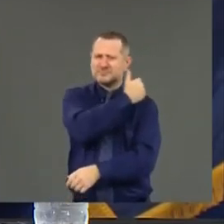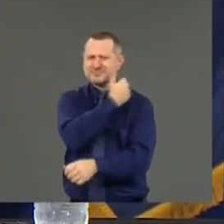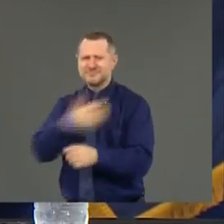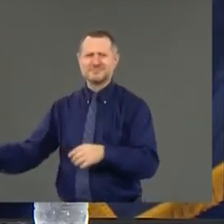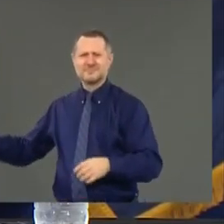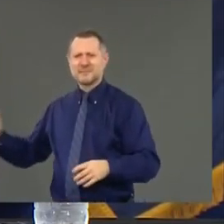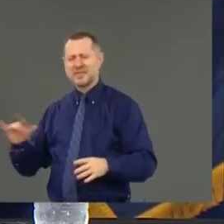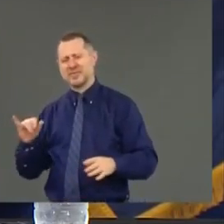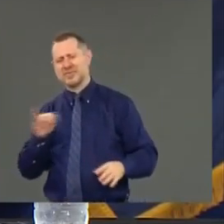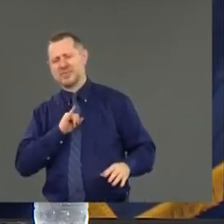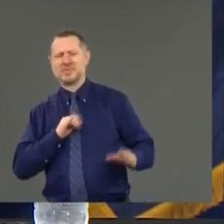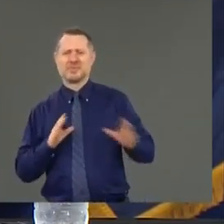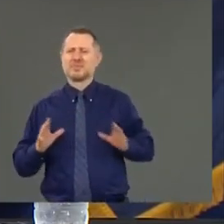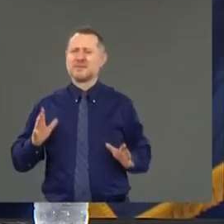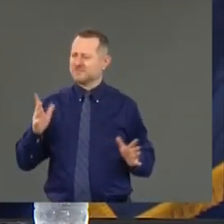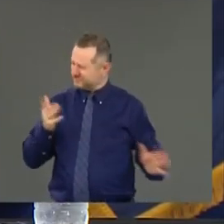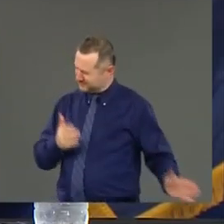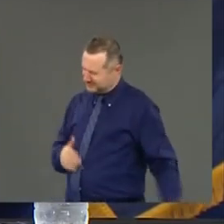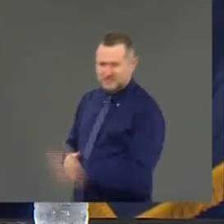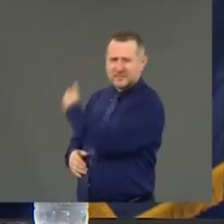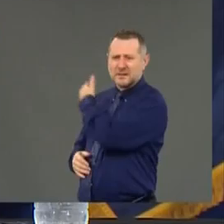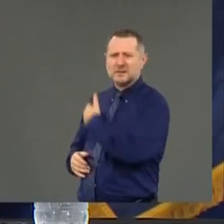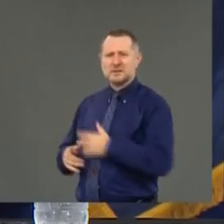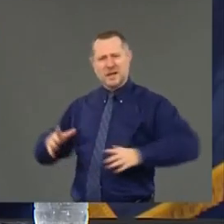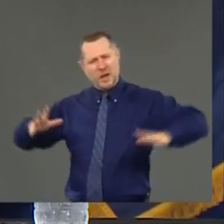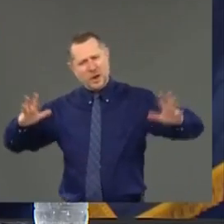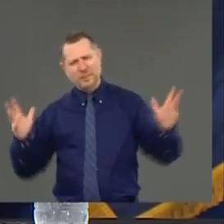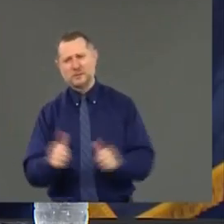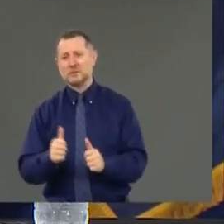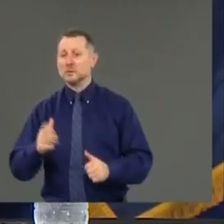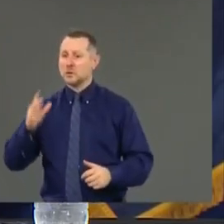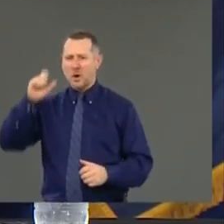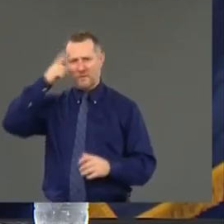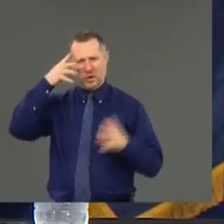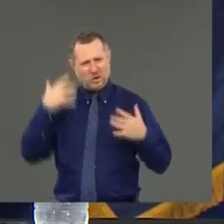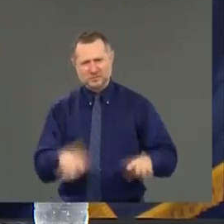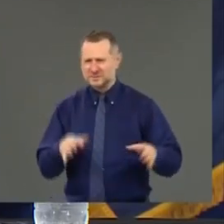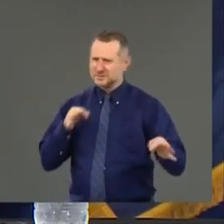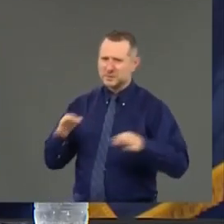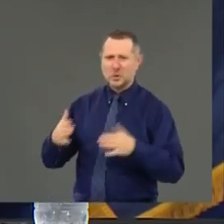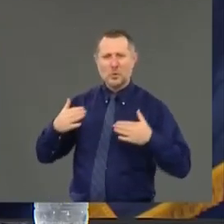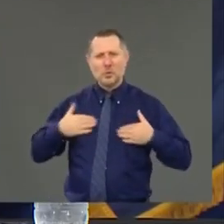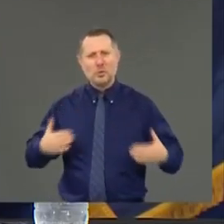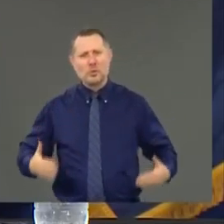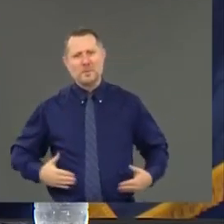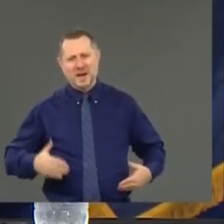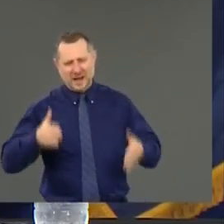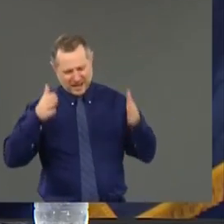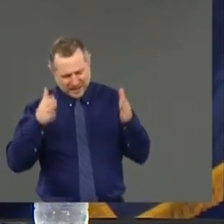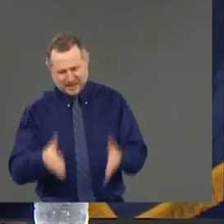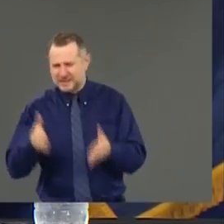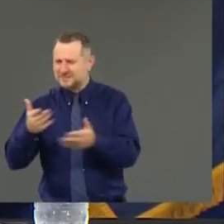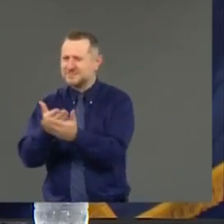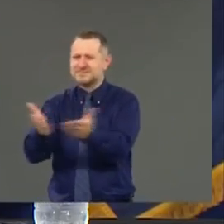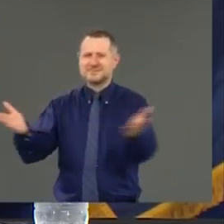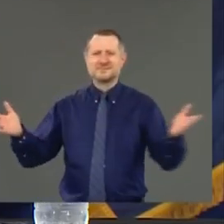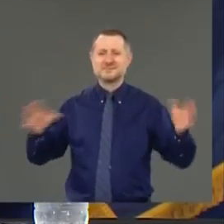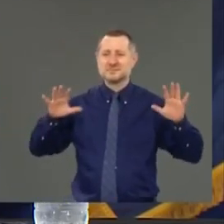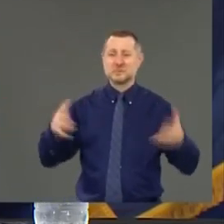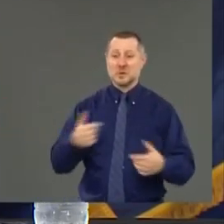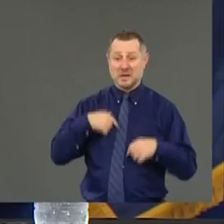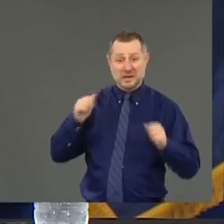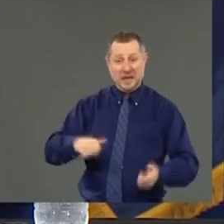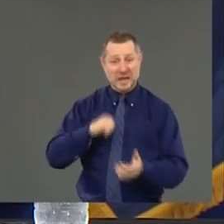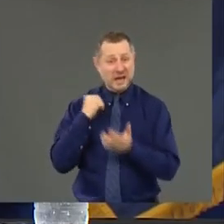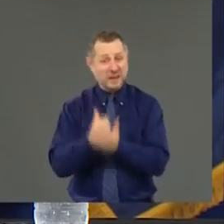come together. The governor said it's about humanity, you know, so if anything that I could do, be a cheerleader, let Chris